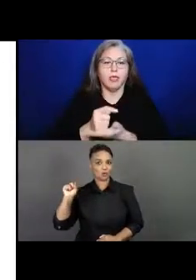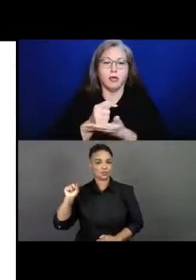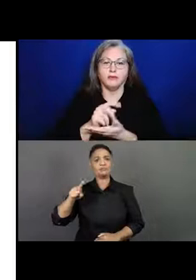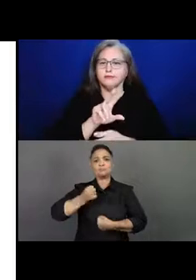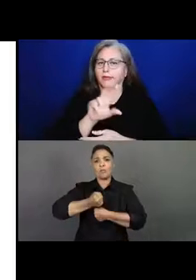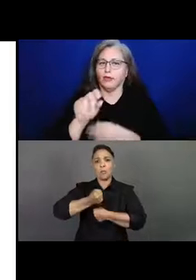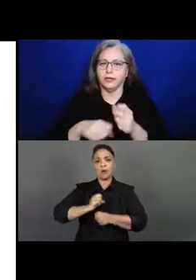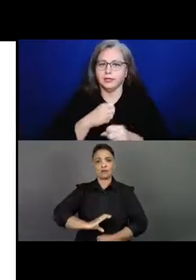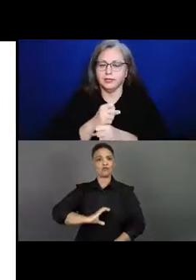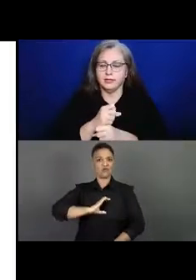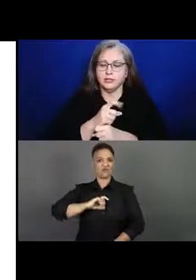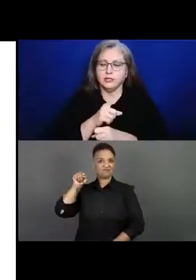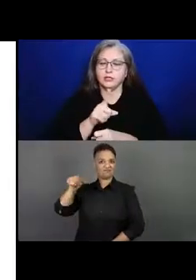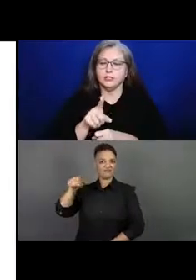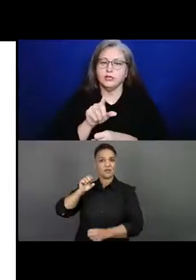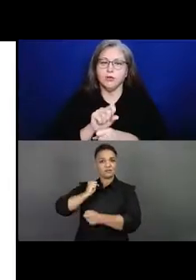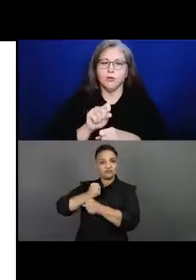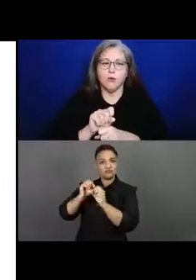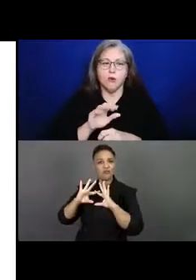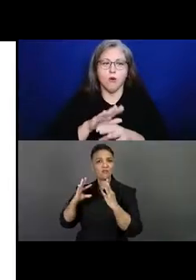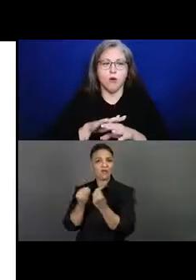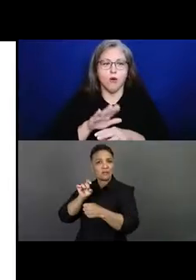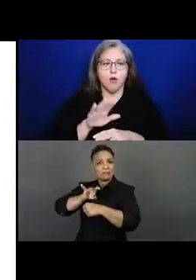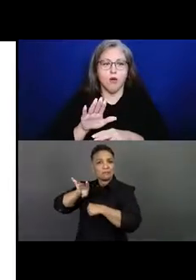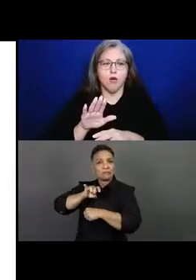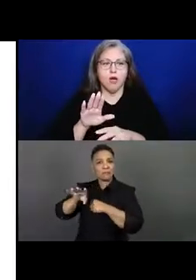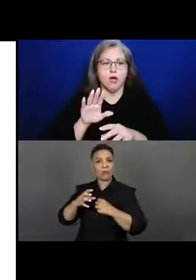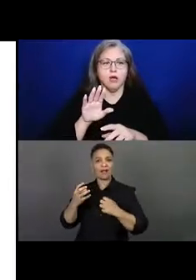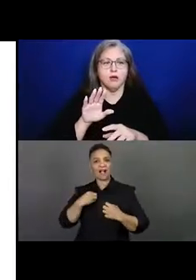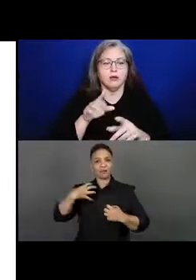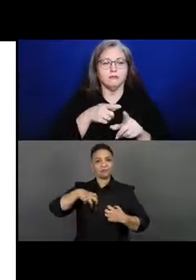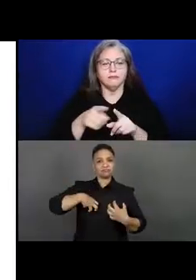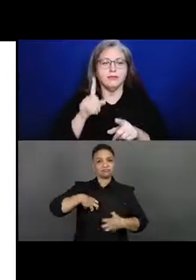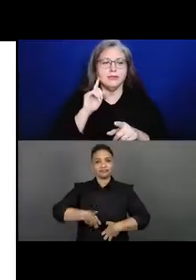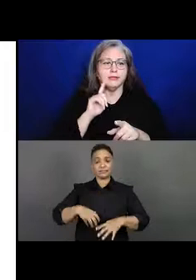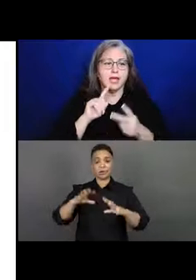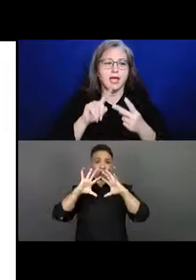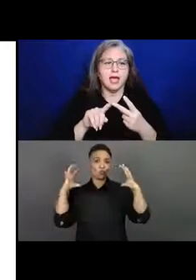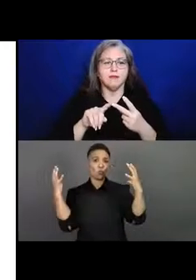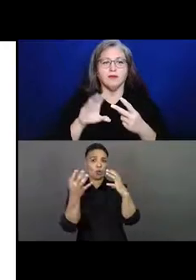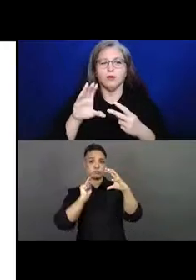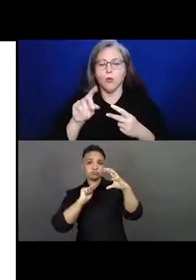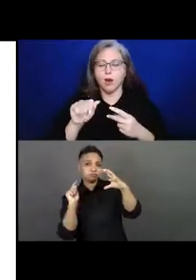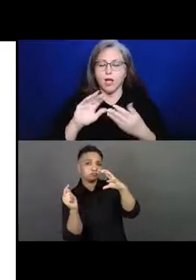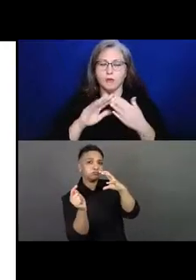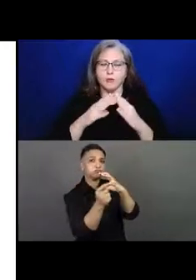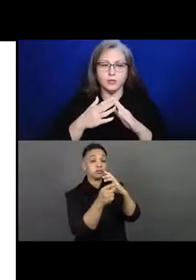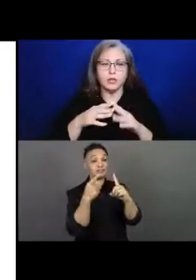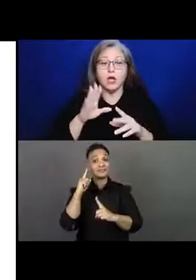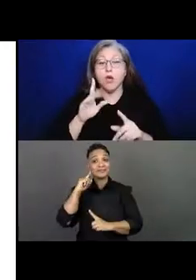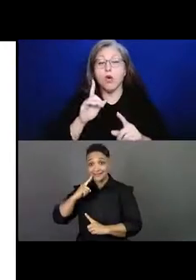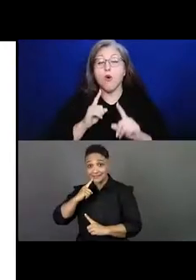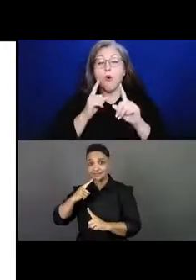and working on PADS work globally in the deaf and the coder community. Her main goal is